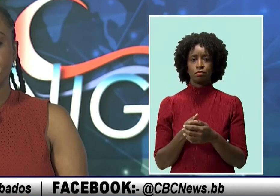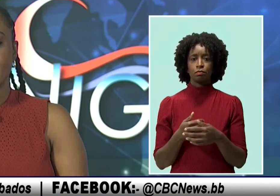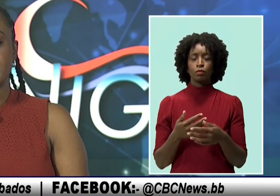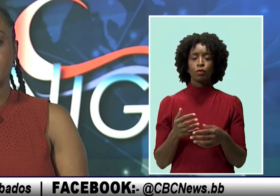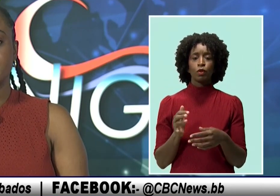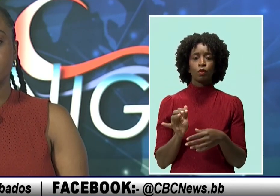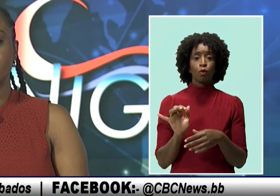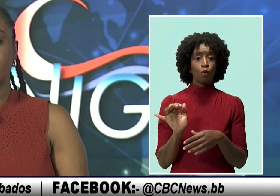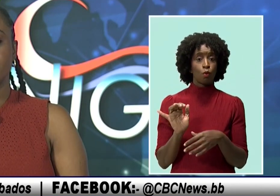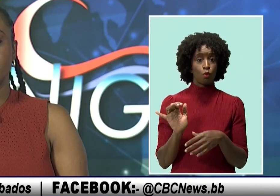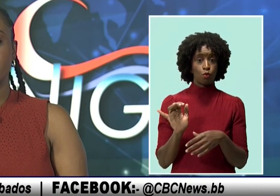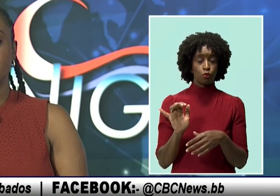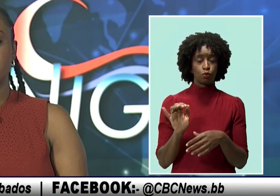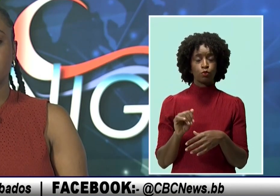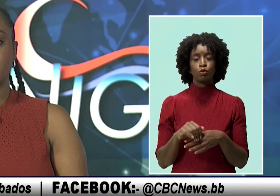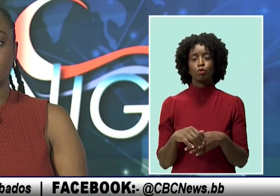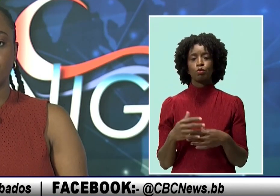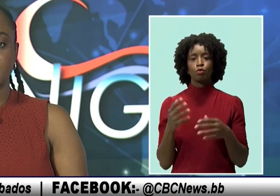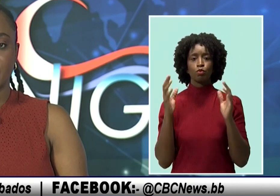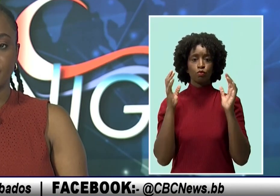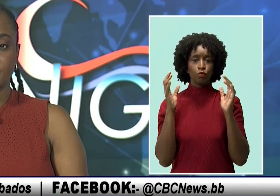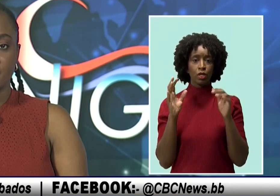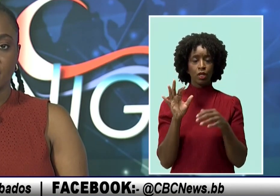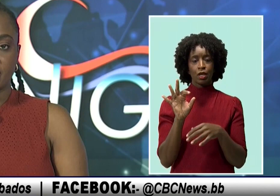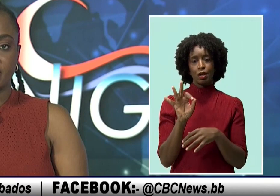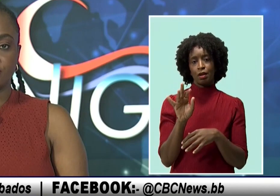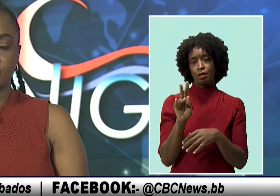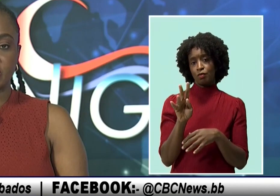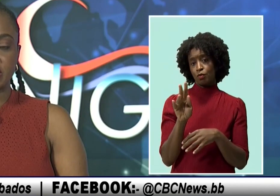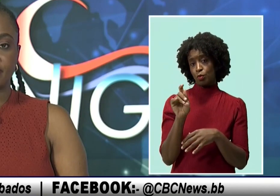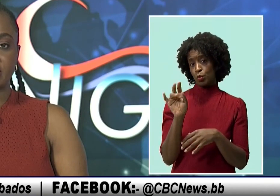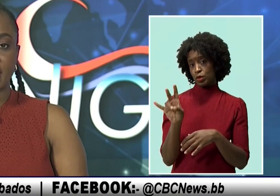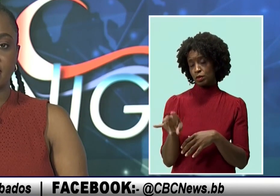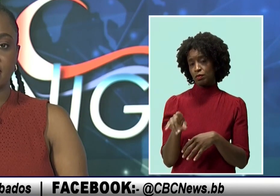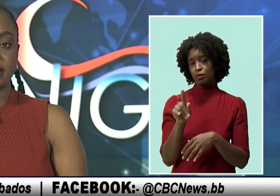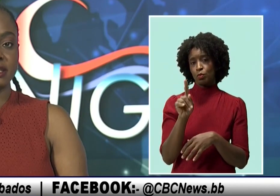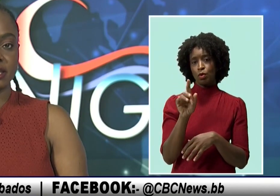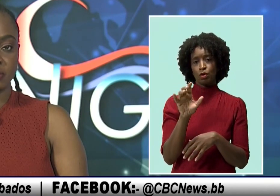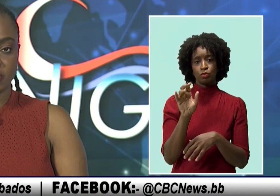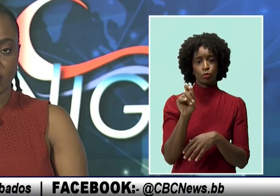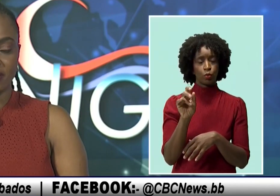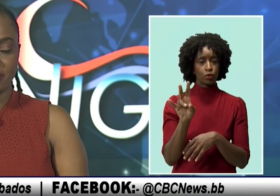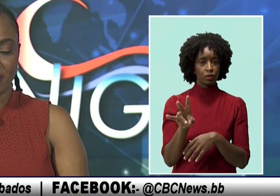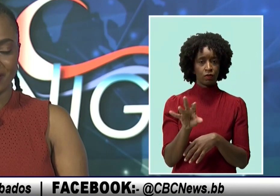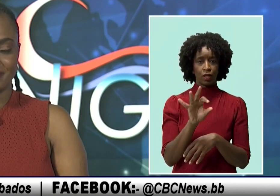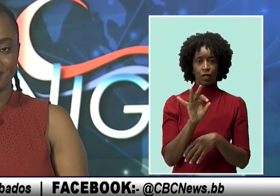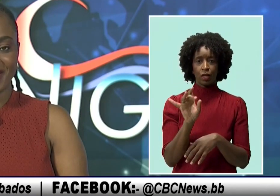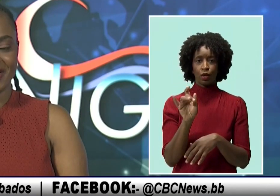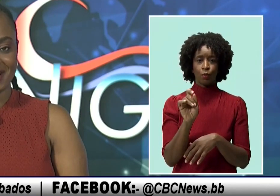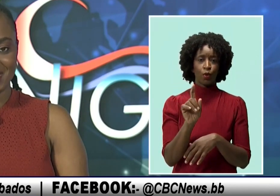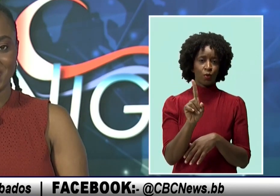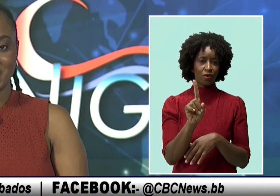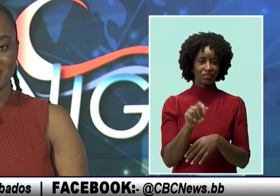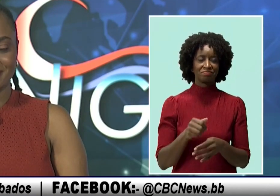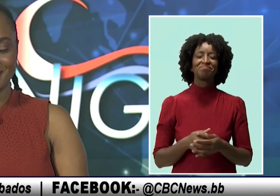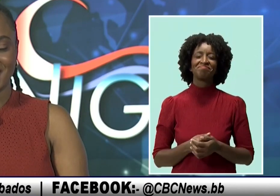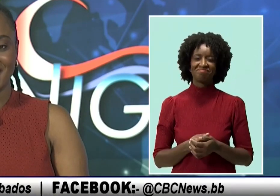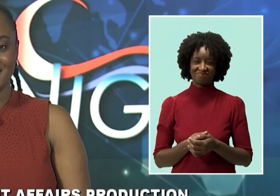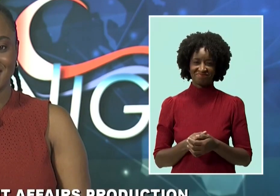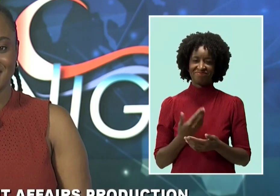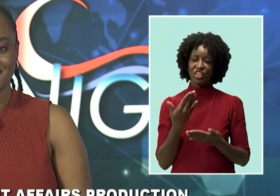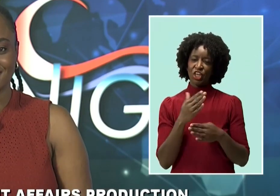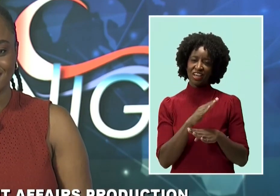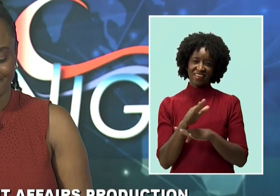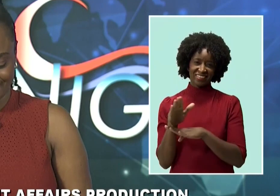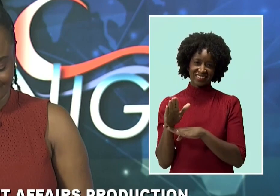cbcnews.bb, as well as our radio stations 947, 100.7 and 98.1 The One. And that's news. Good